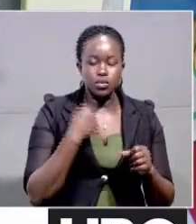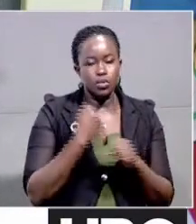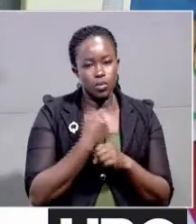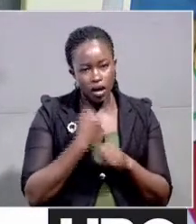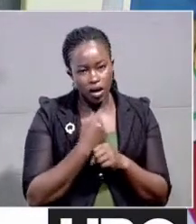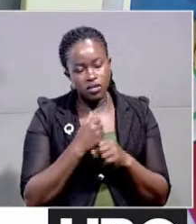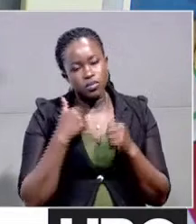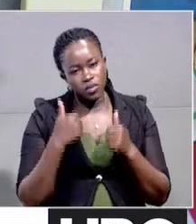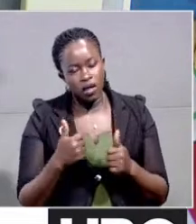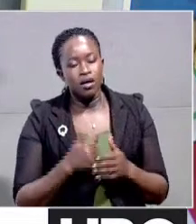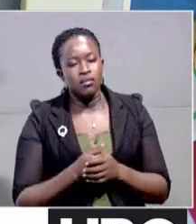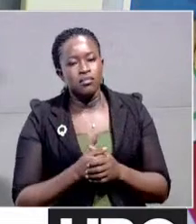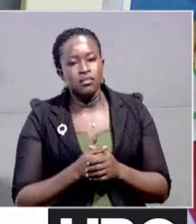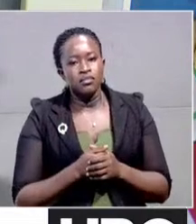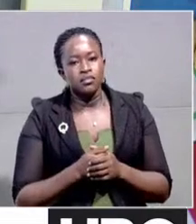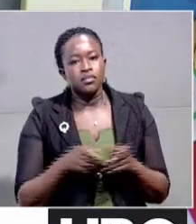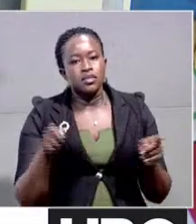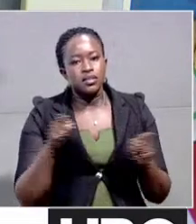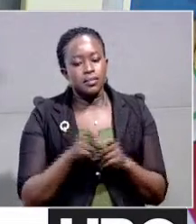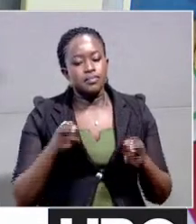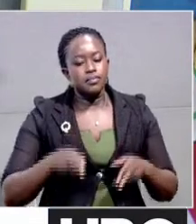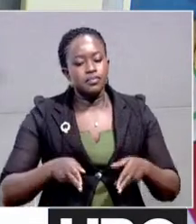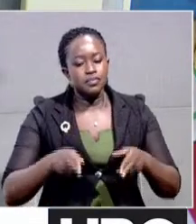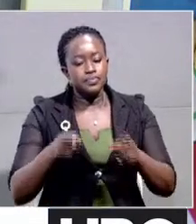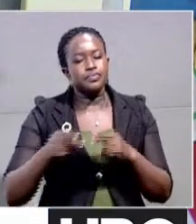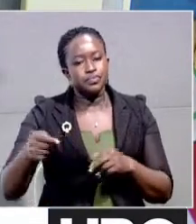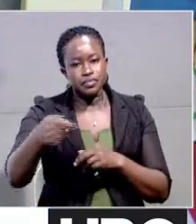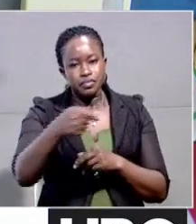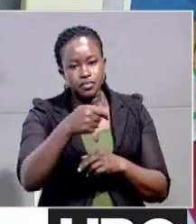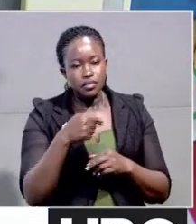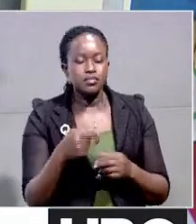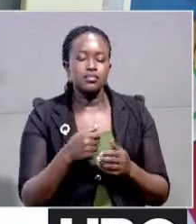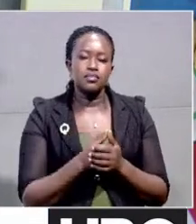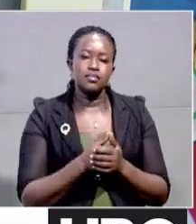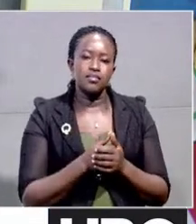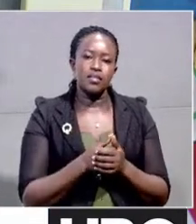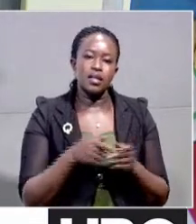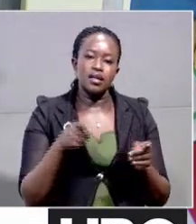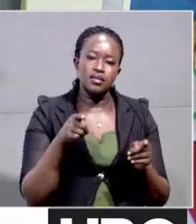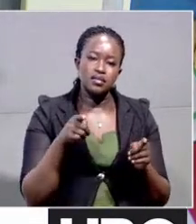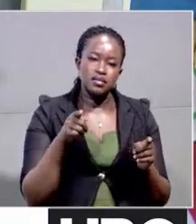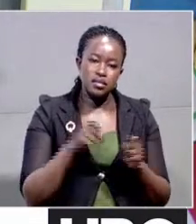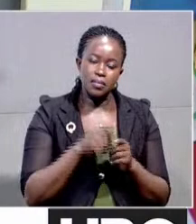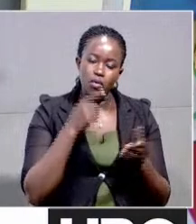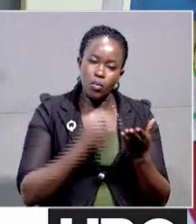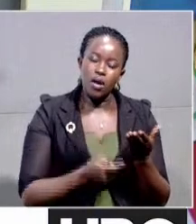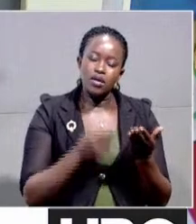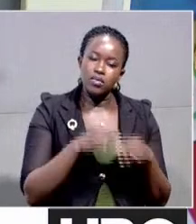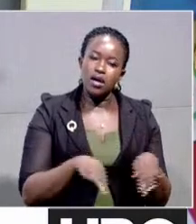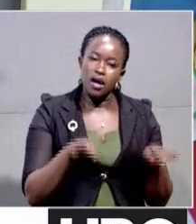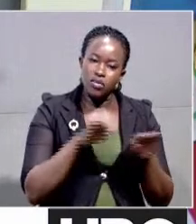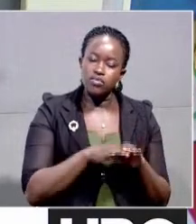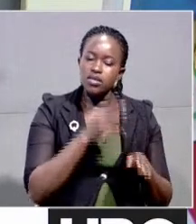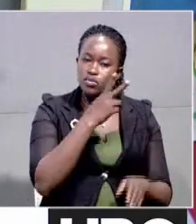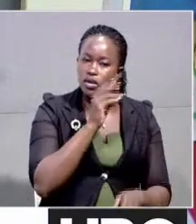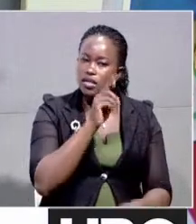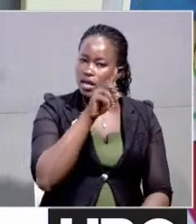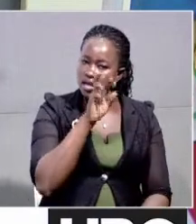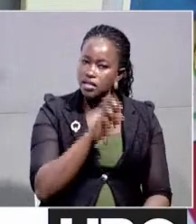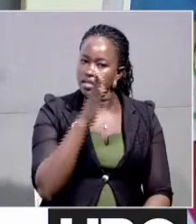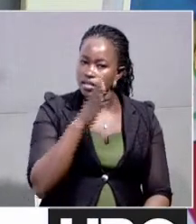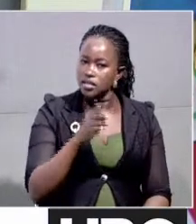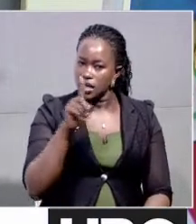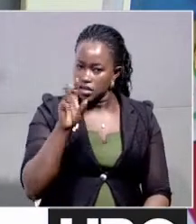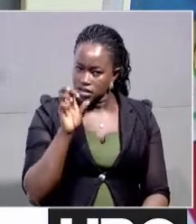service a roadmap, which was a revision of what we had agreed on earlier on in 2018-19.